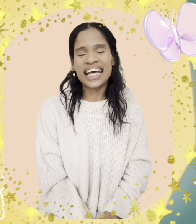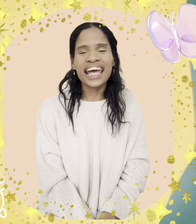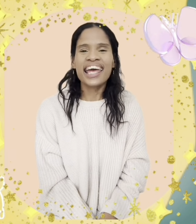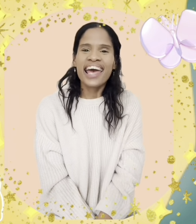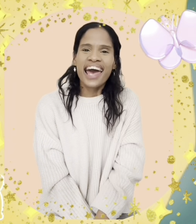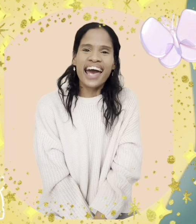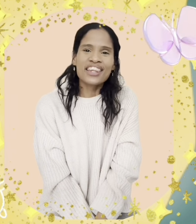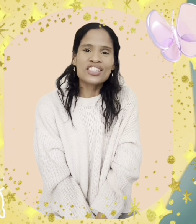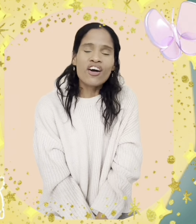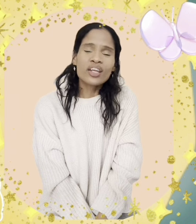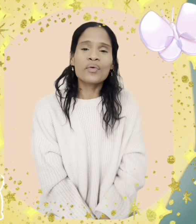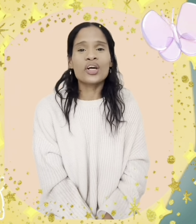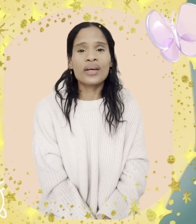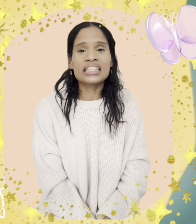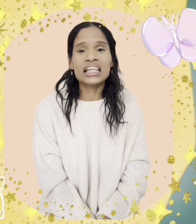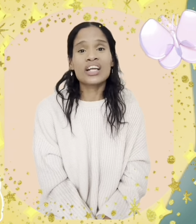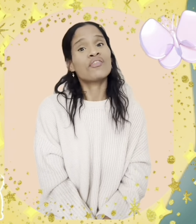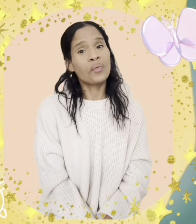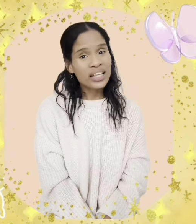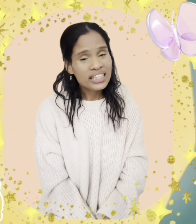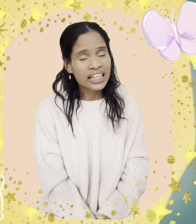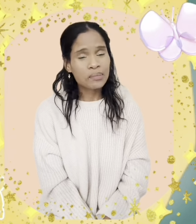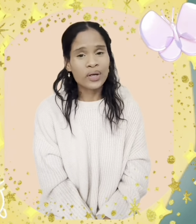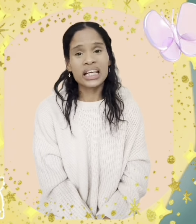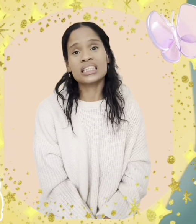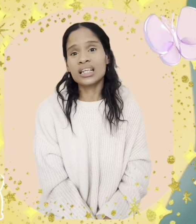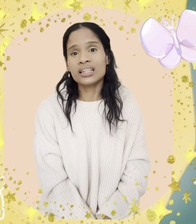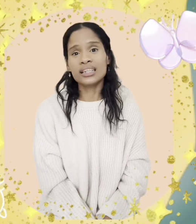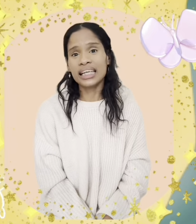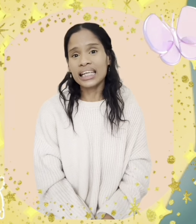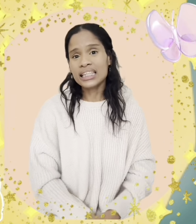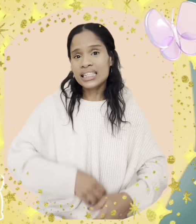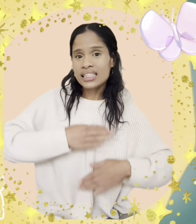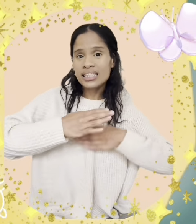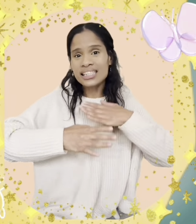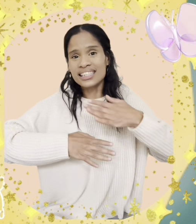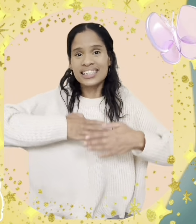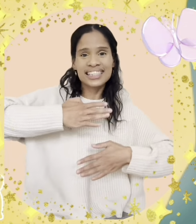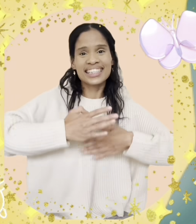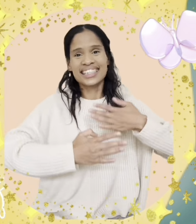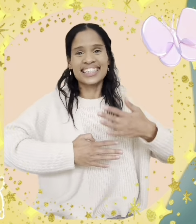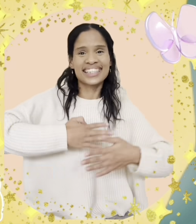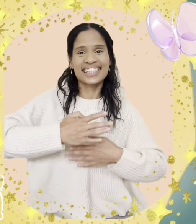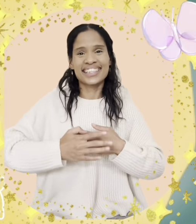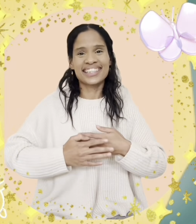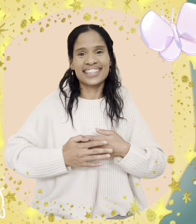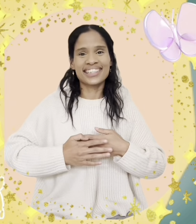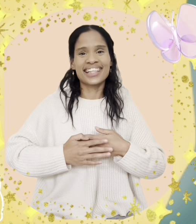review today. And the song that we are going to learn for Wednesday's morning circle is